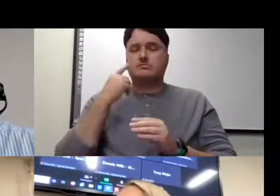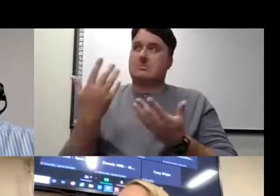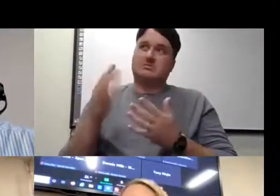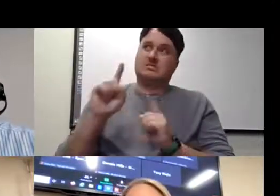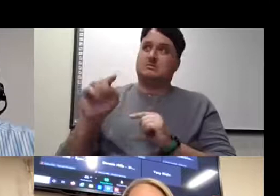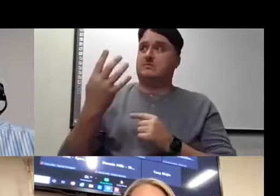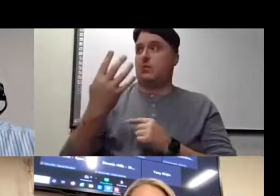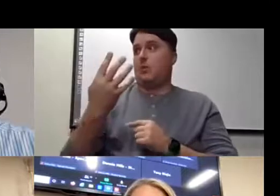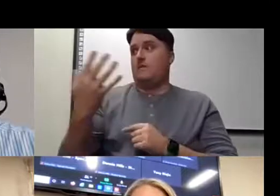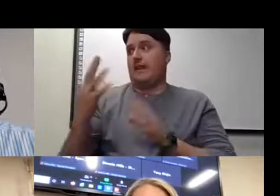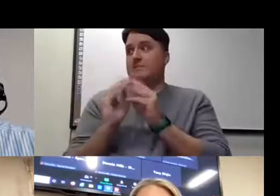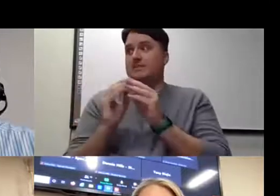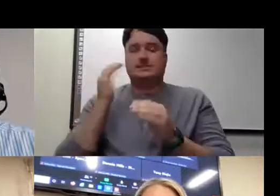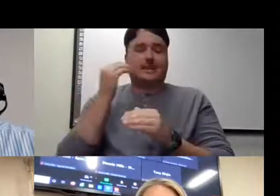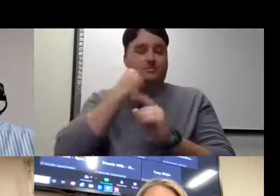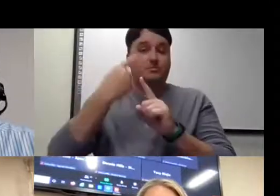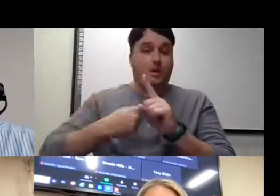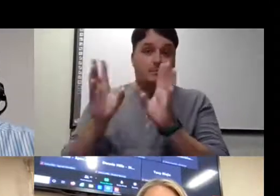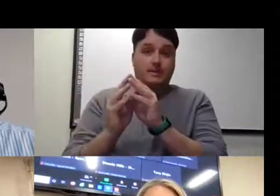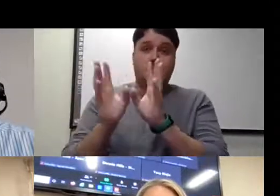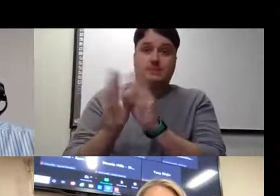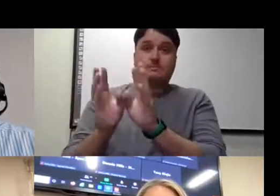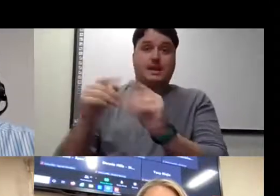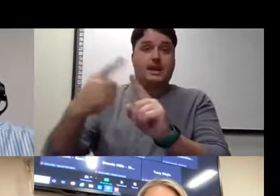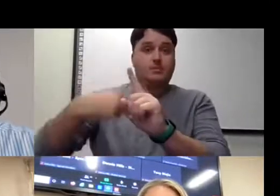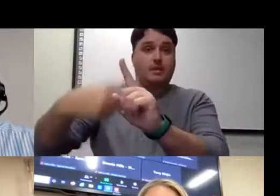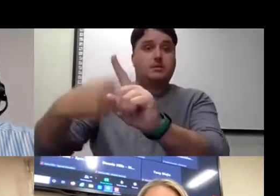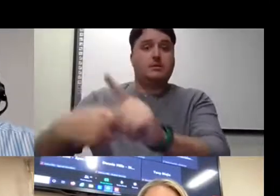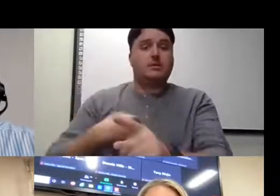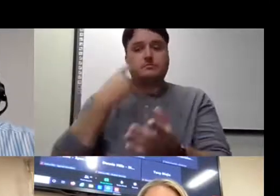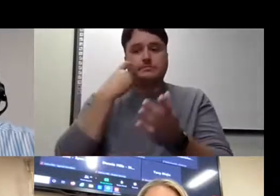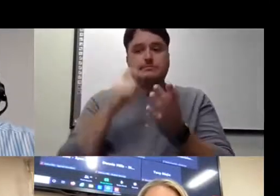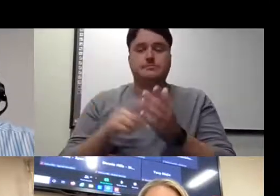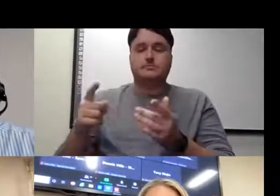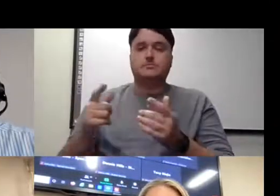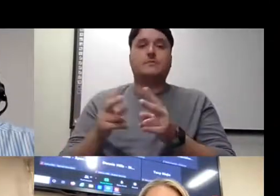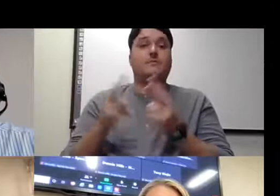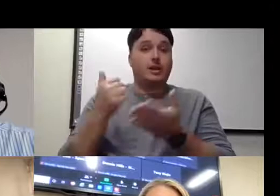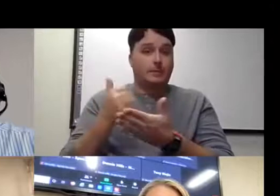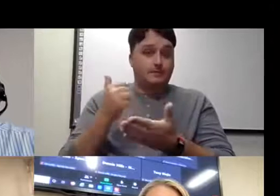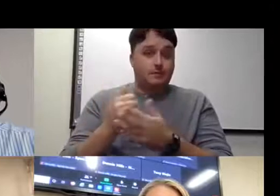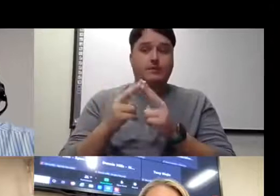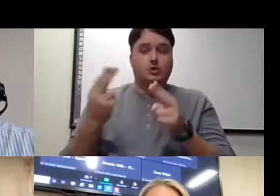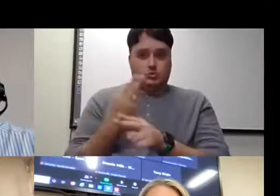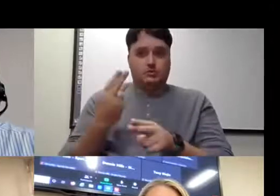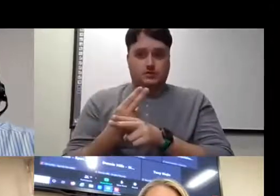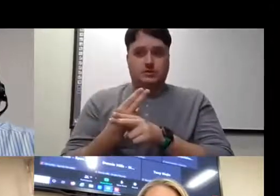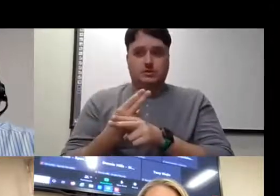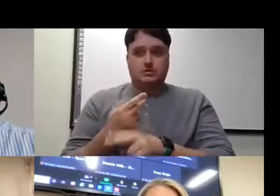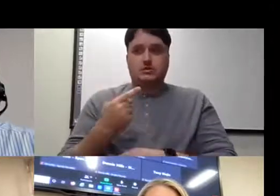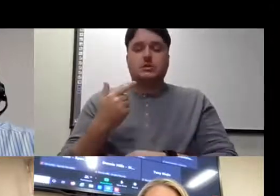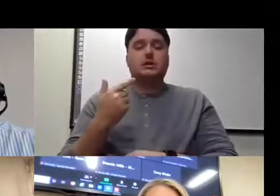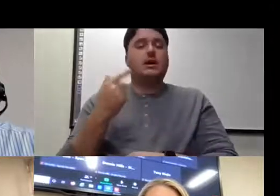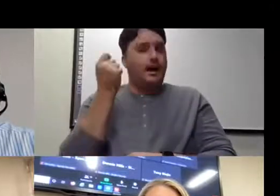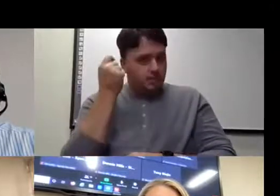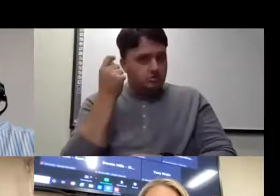like we were meeting every month. I found that actually to be quite helpful and quite useful. I understand